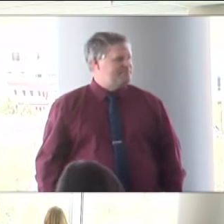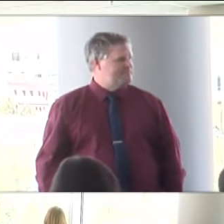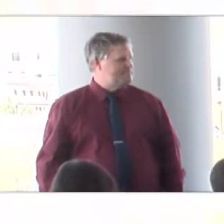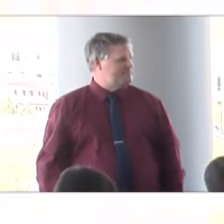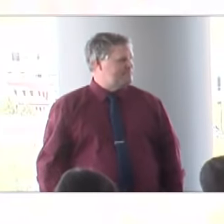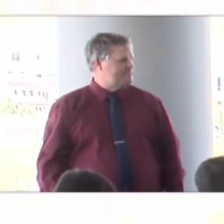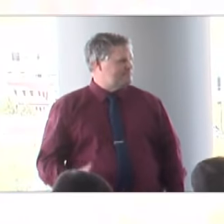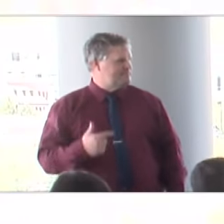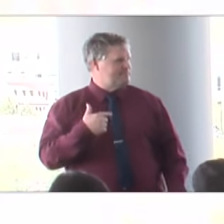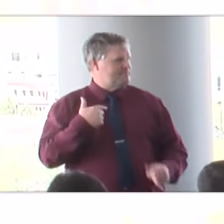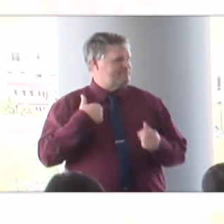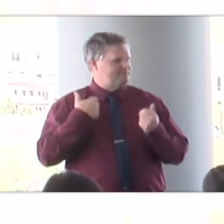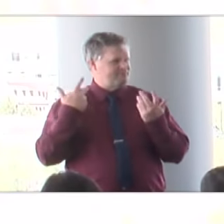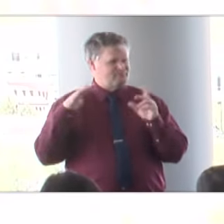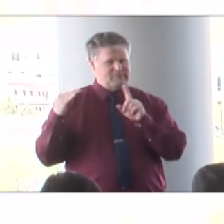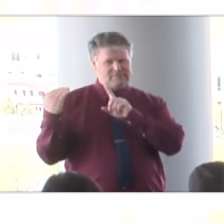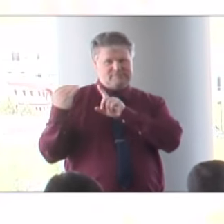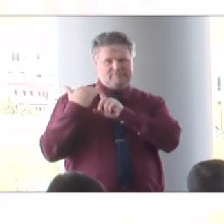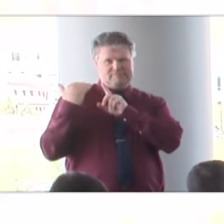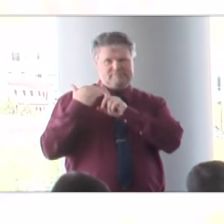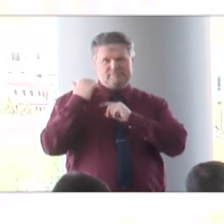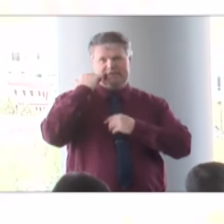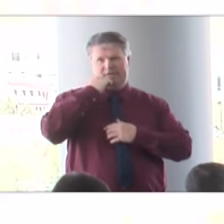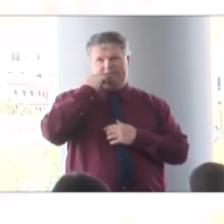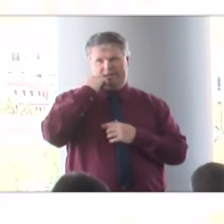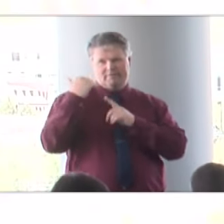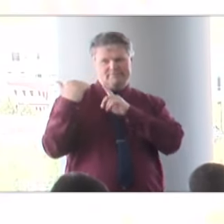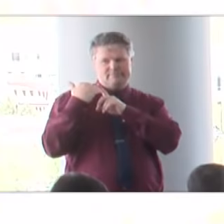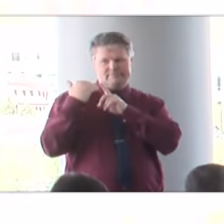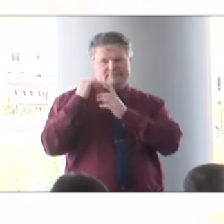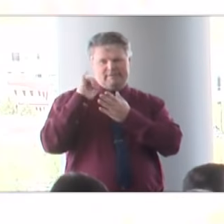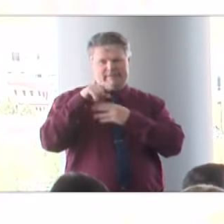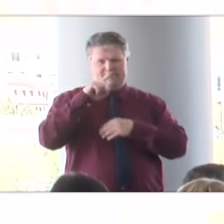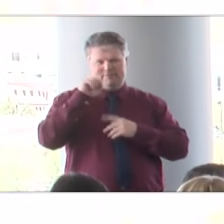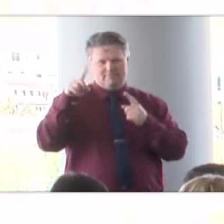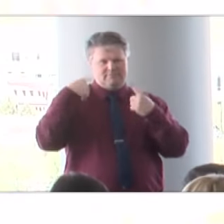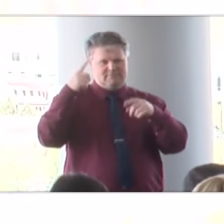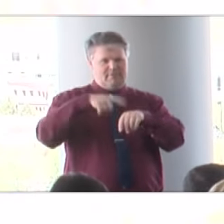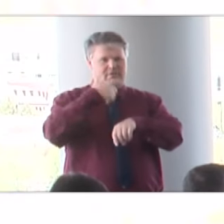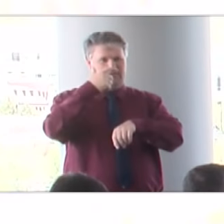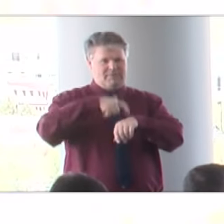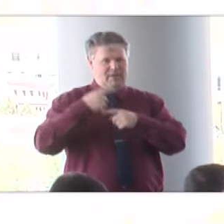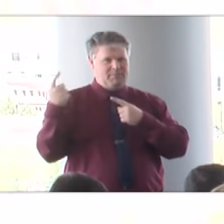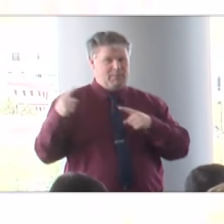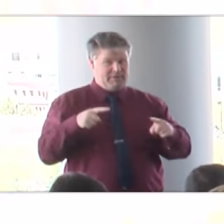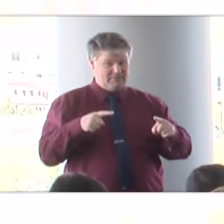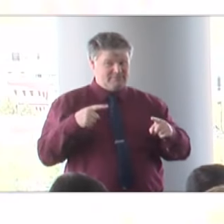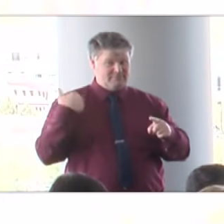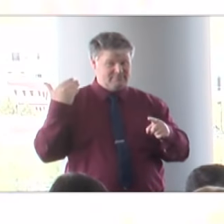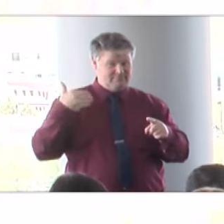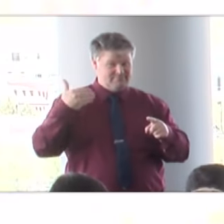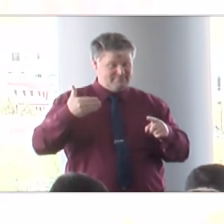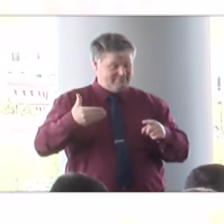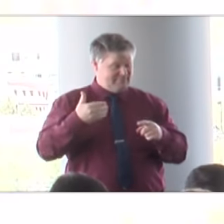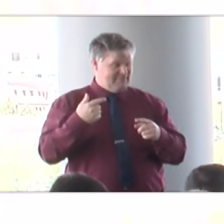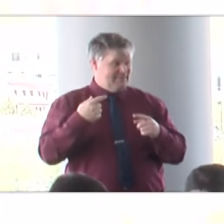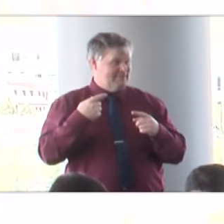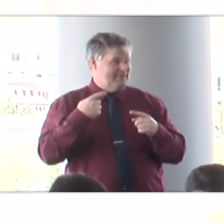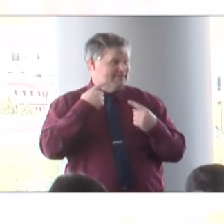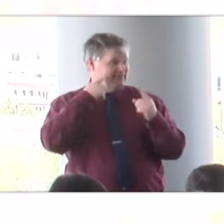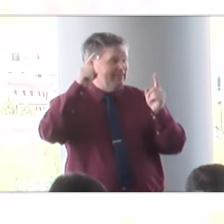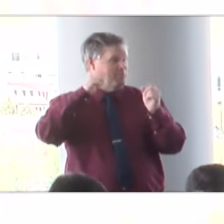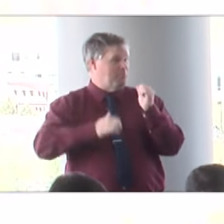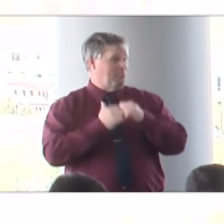I've been reminded on a daily basis that this has been a long time coming. In fact,